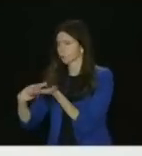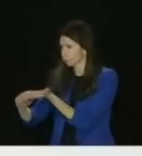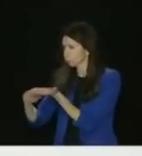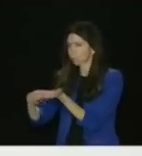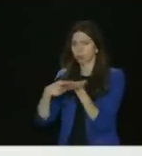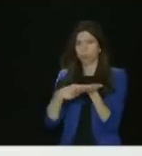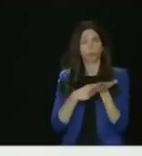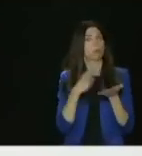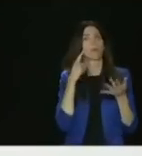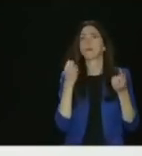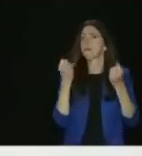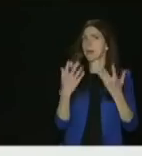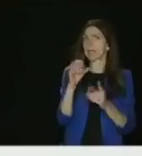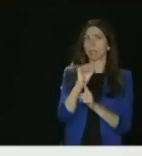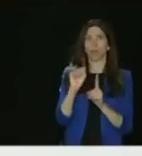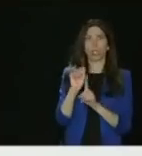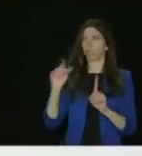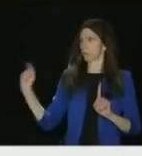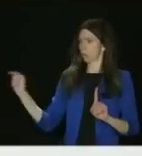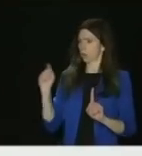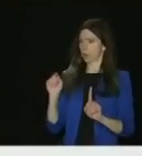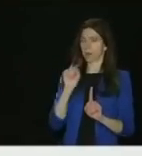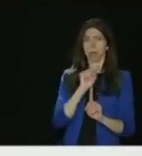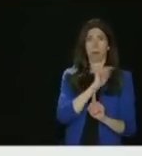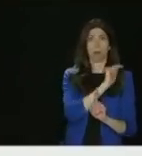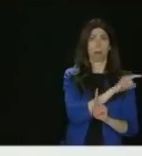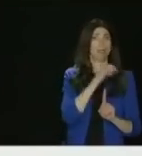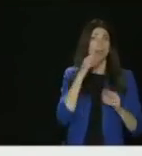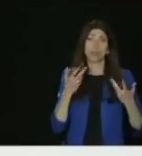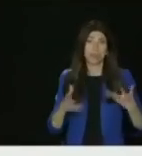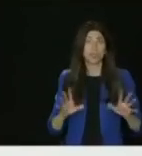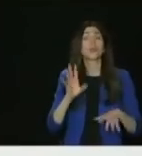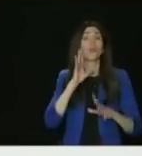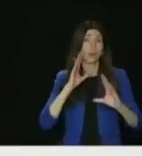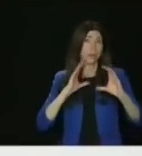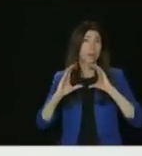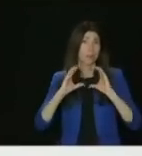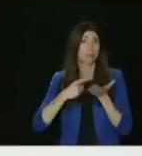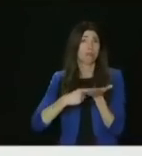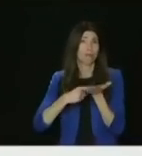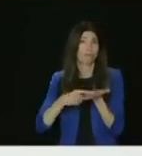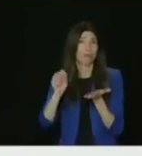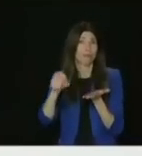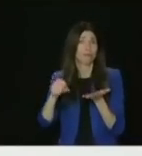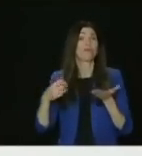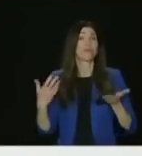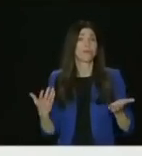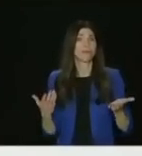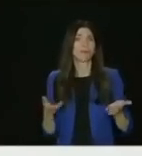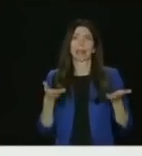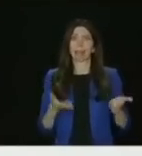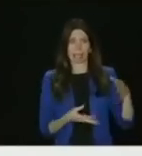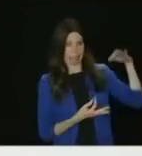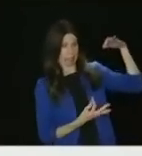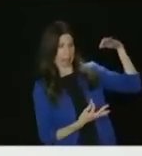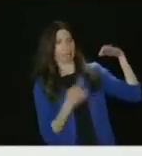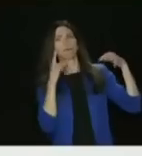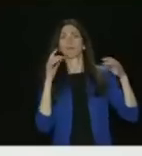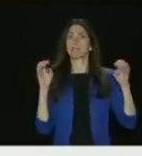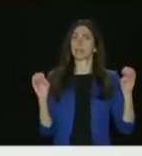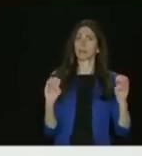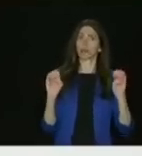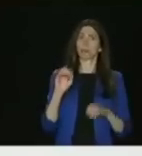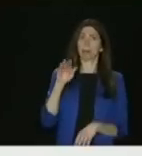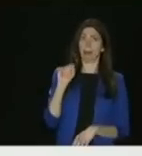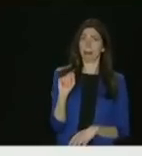country, and those conversations will continue. The Emergencies Act is there to provide us with additional